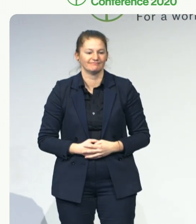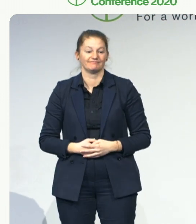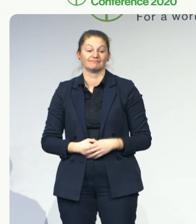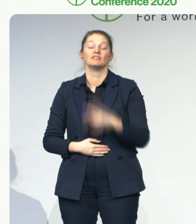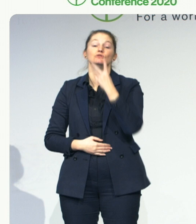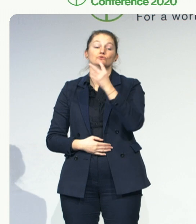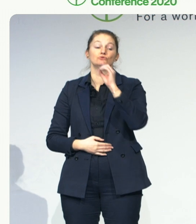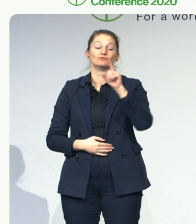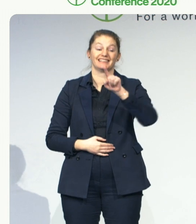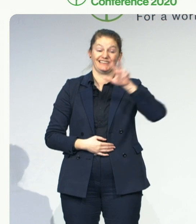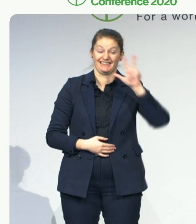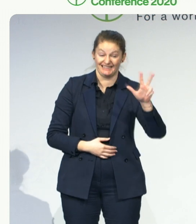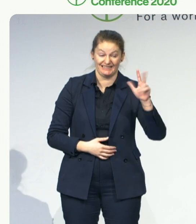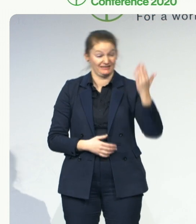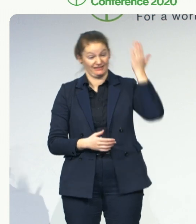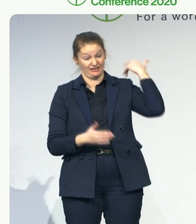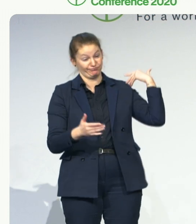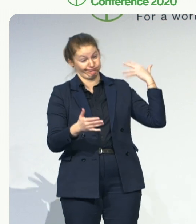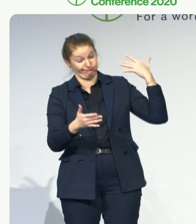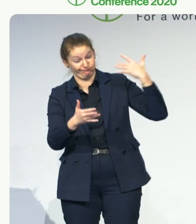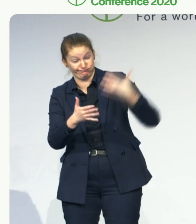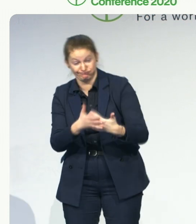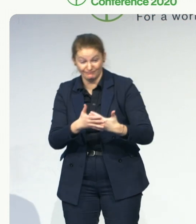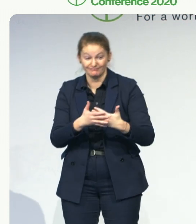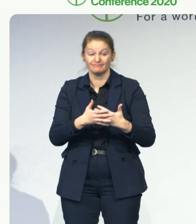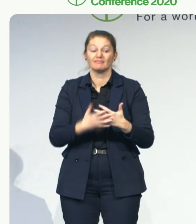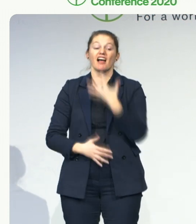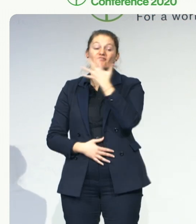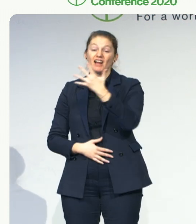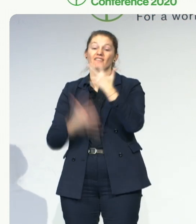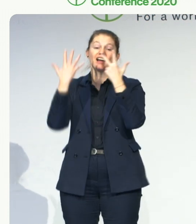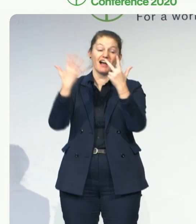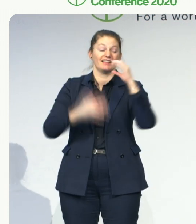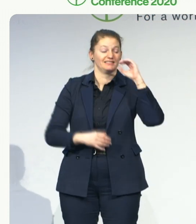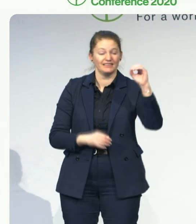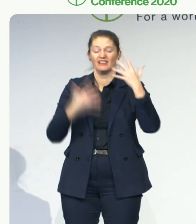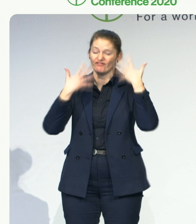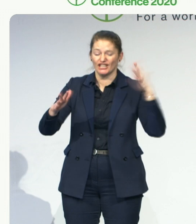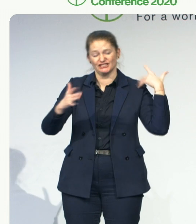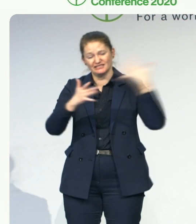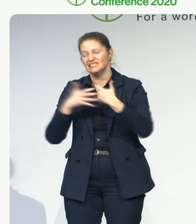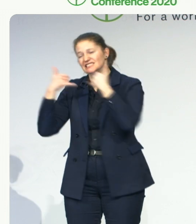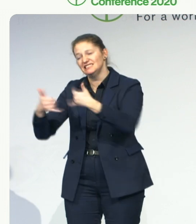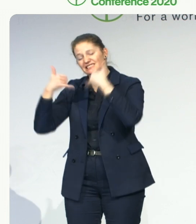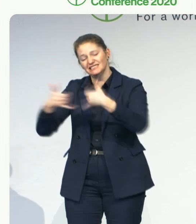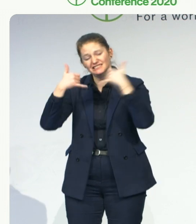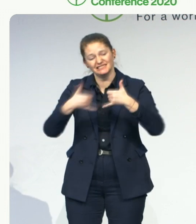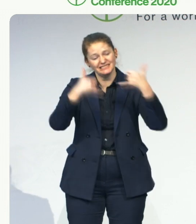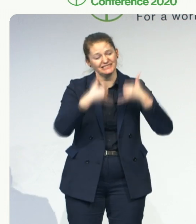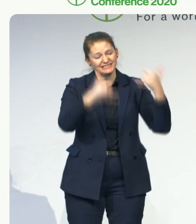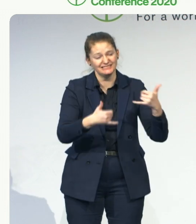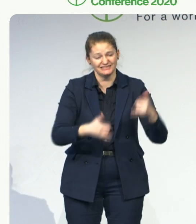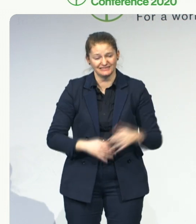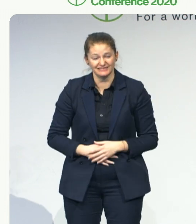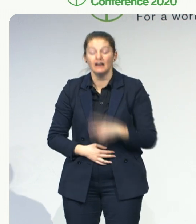580 awardees, all part of our 4 years research circle,